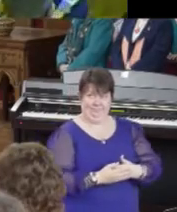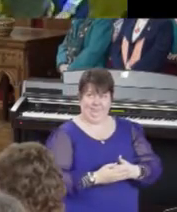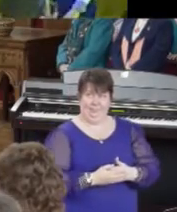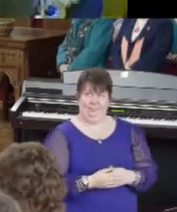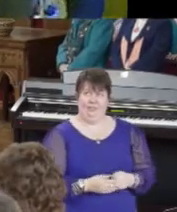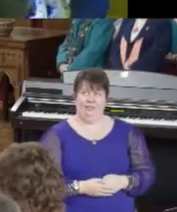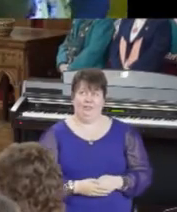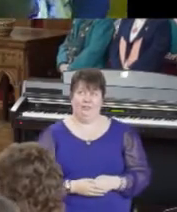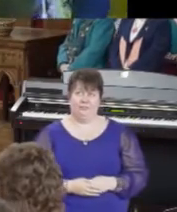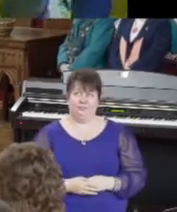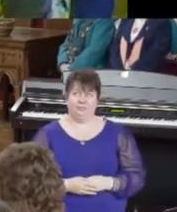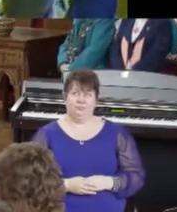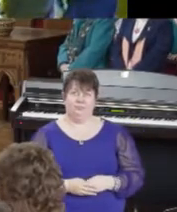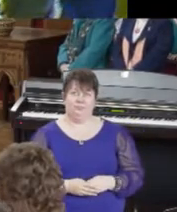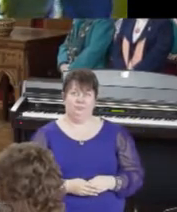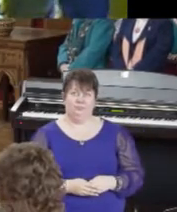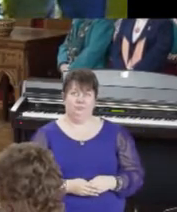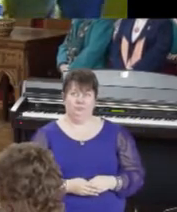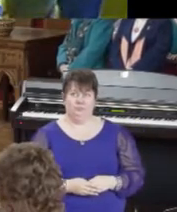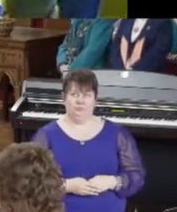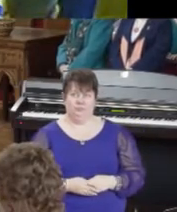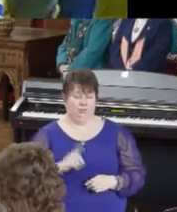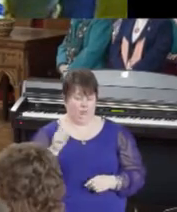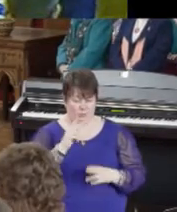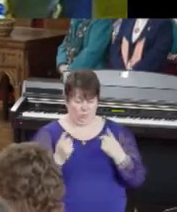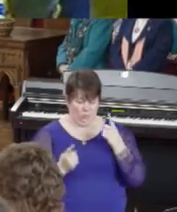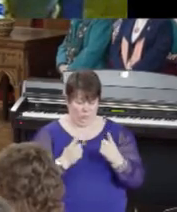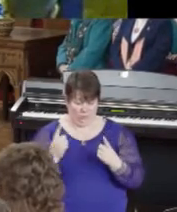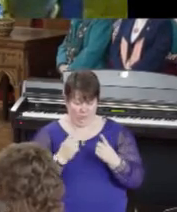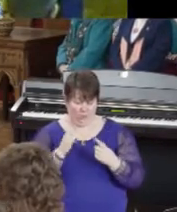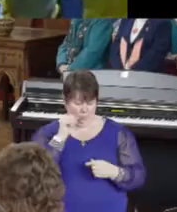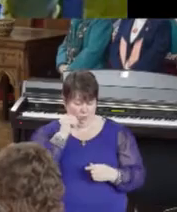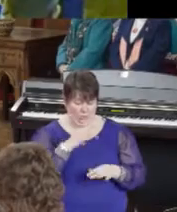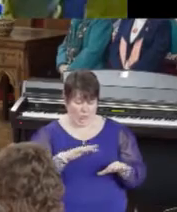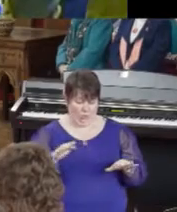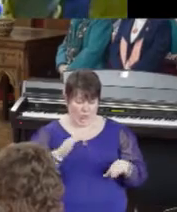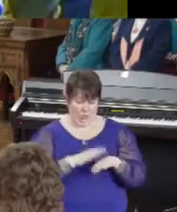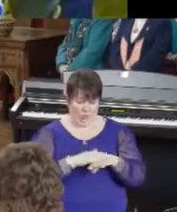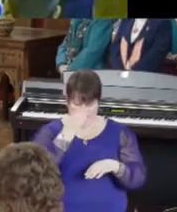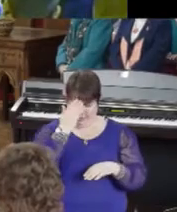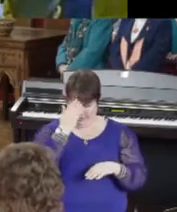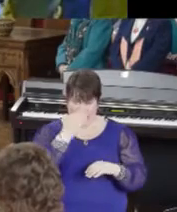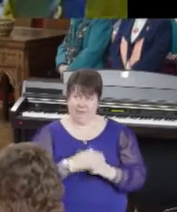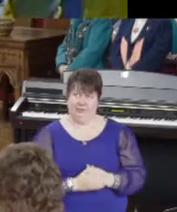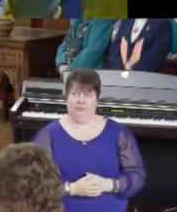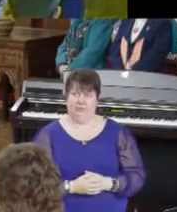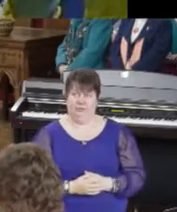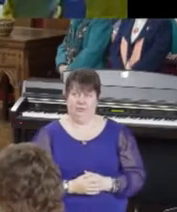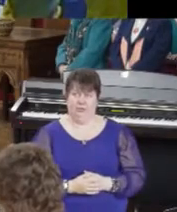best. Yeah? You don't need to worry about this. I'm just going to put a wee bit of water on your forehead.